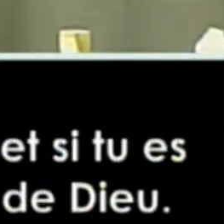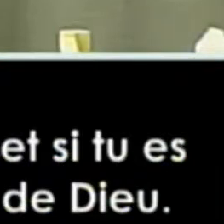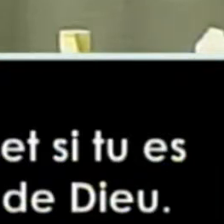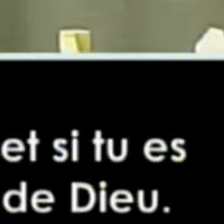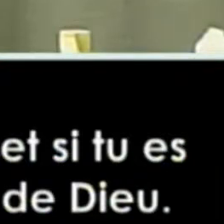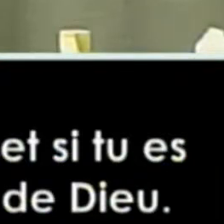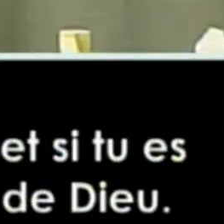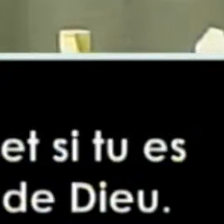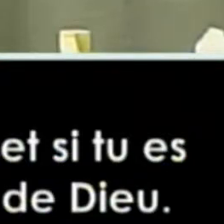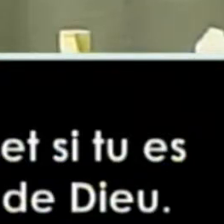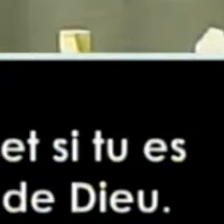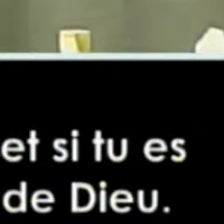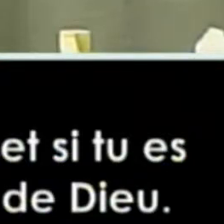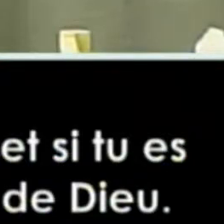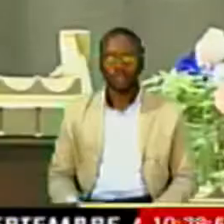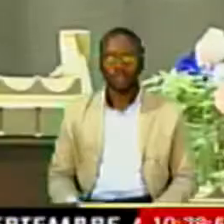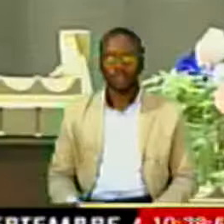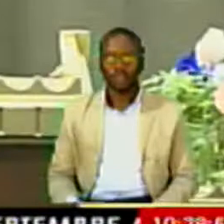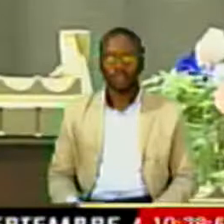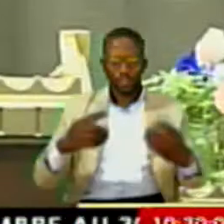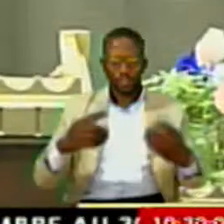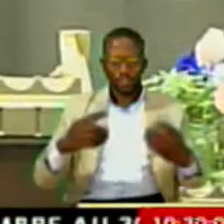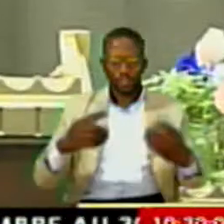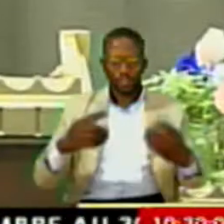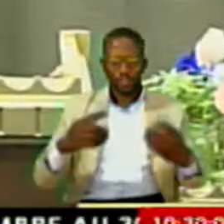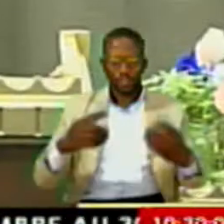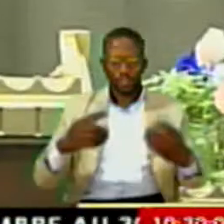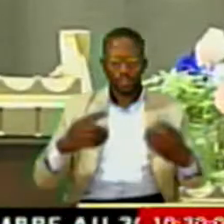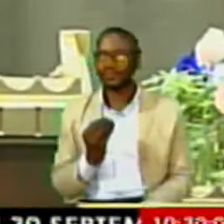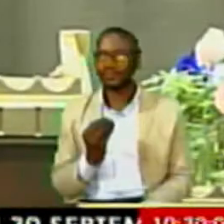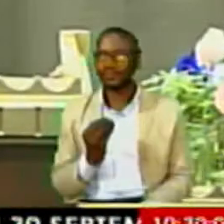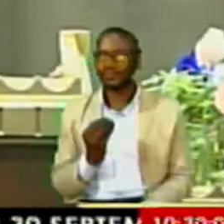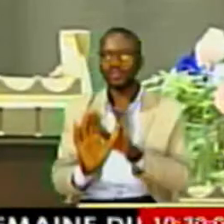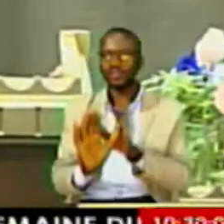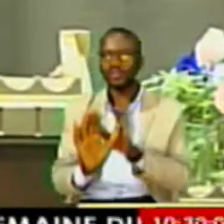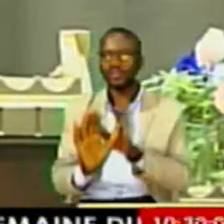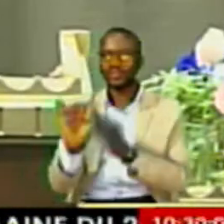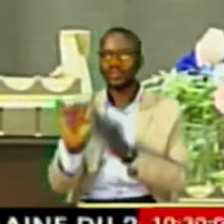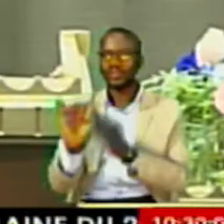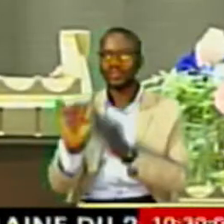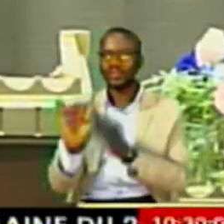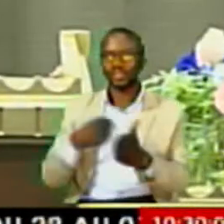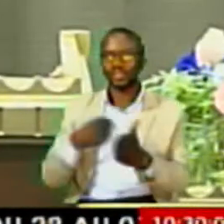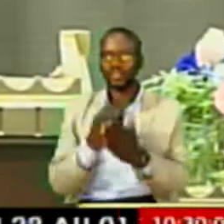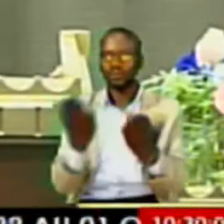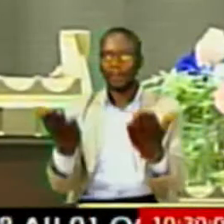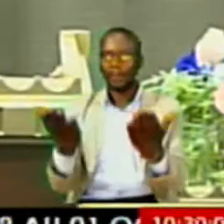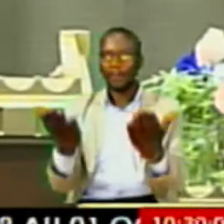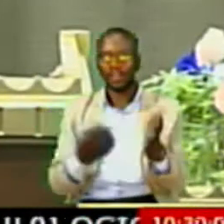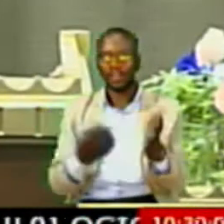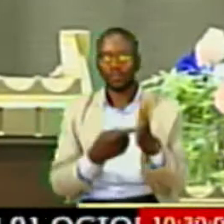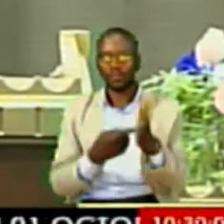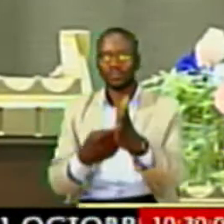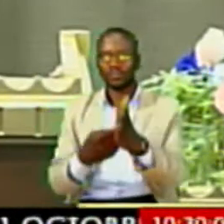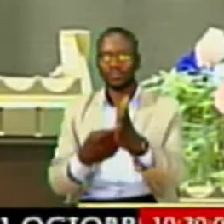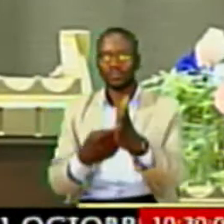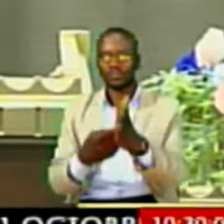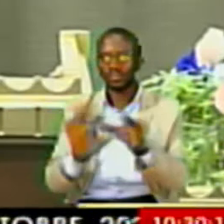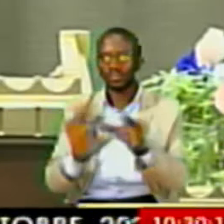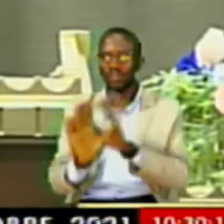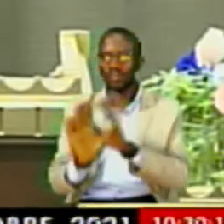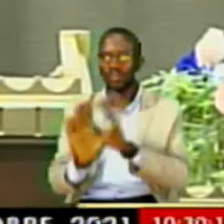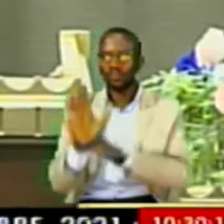Christ. Allons-y dans le livre des Hébreux. Let's go in the book of Hebrews. Hébreux chapitre 1. The plan of God, this is what I'm trying to show you now.